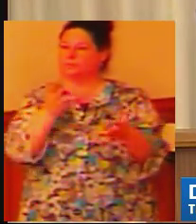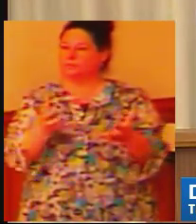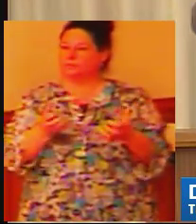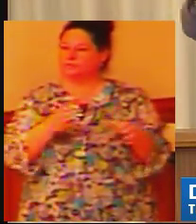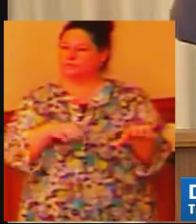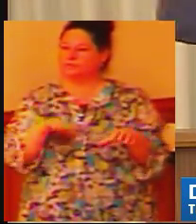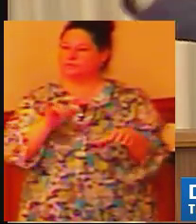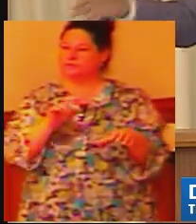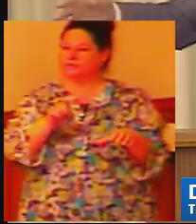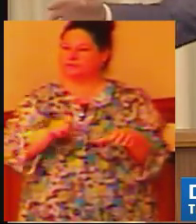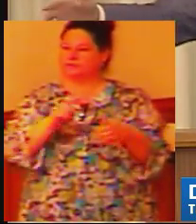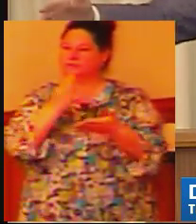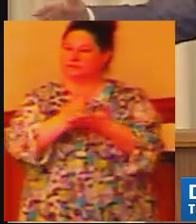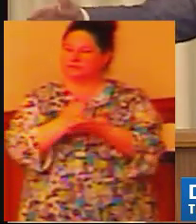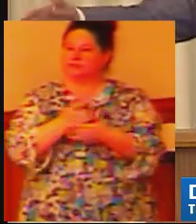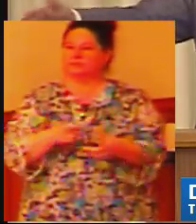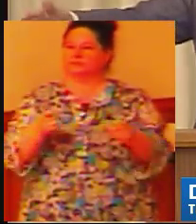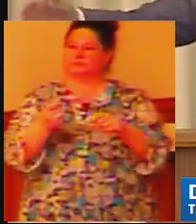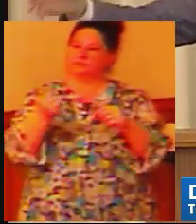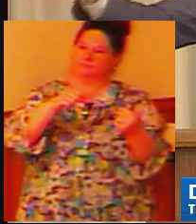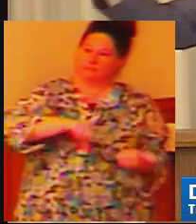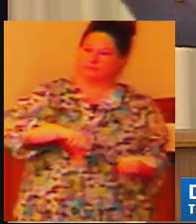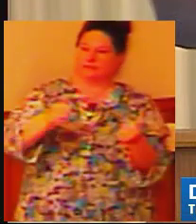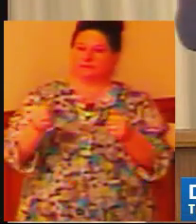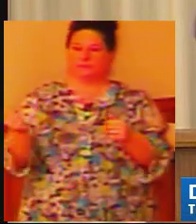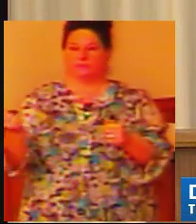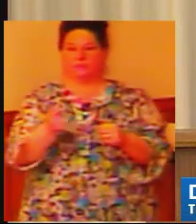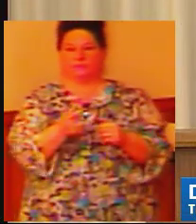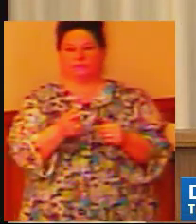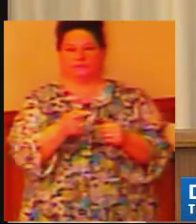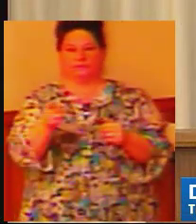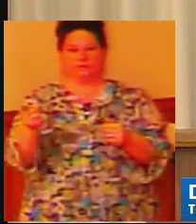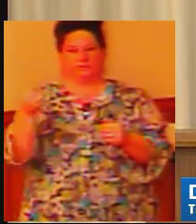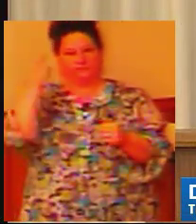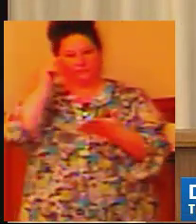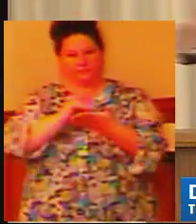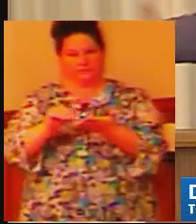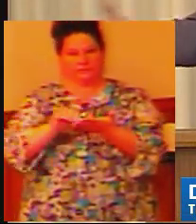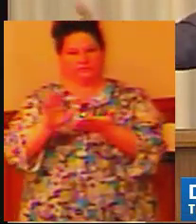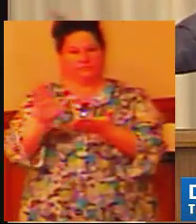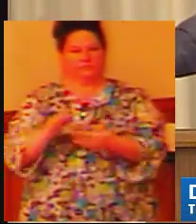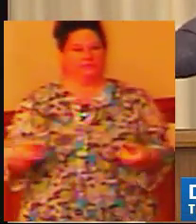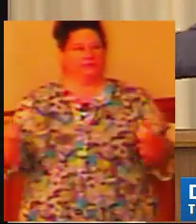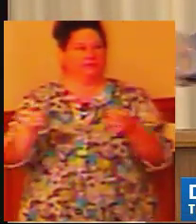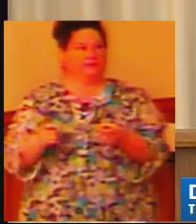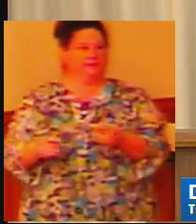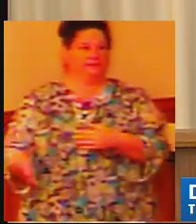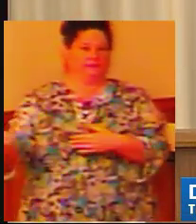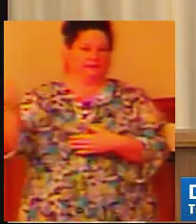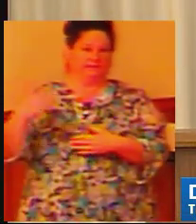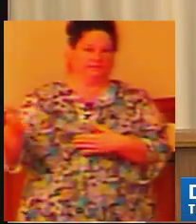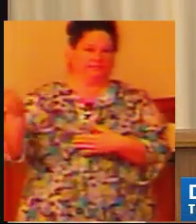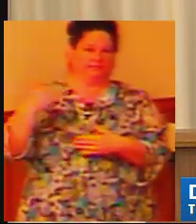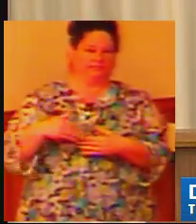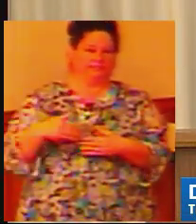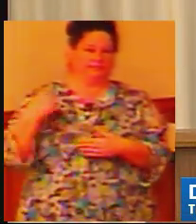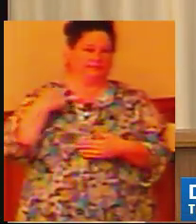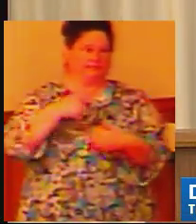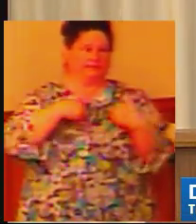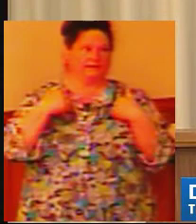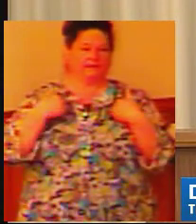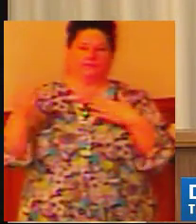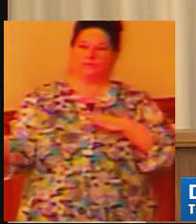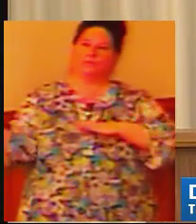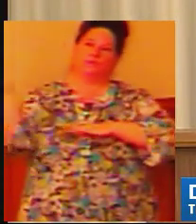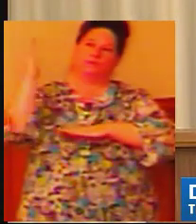need to repent and be baptized, every one of you, for the remission of your sins. Come on down. We have all